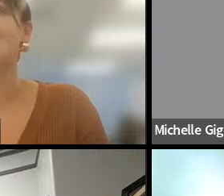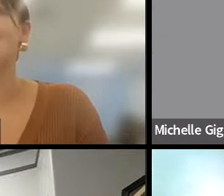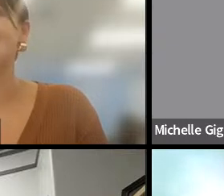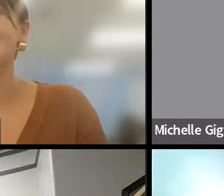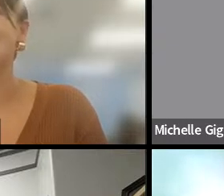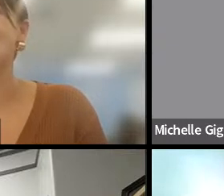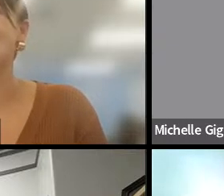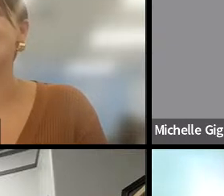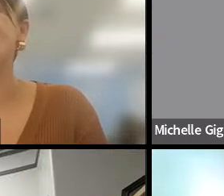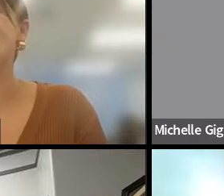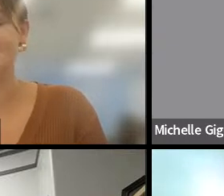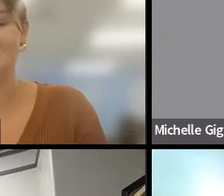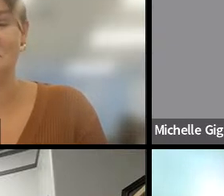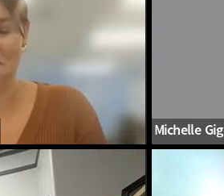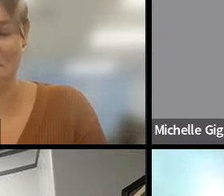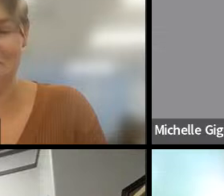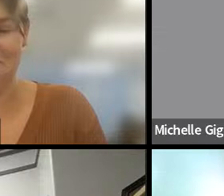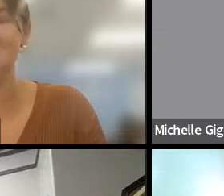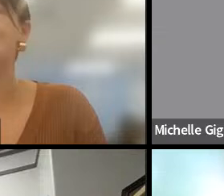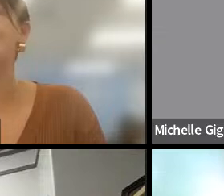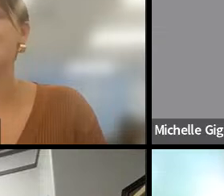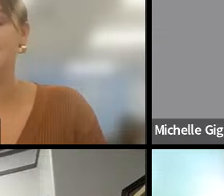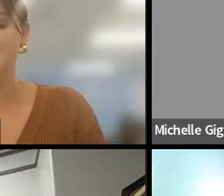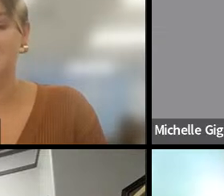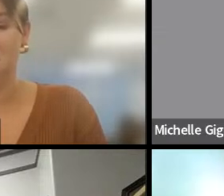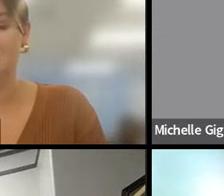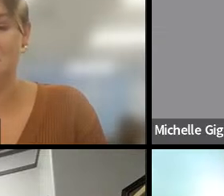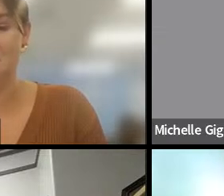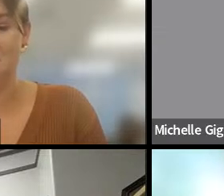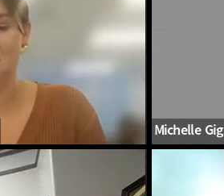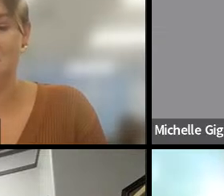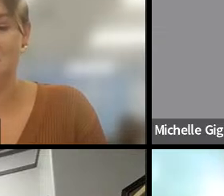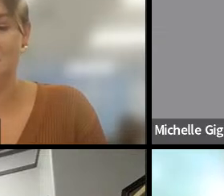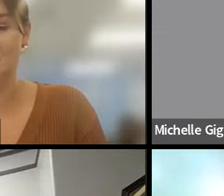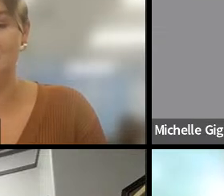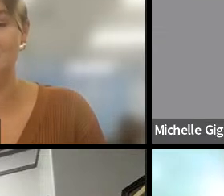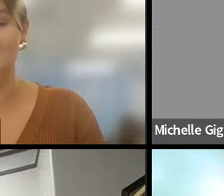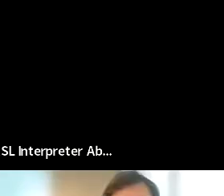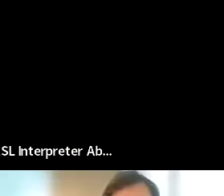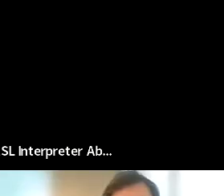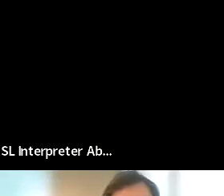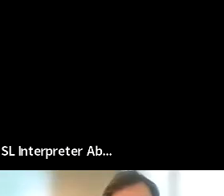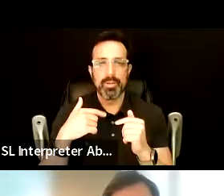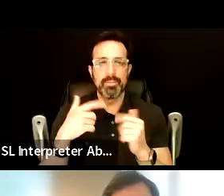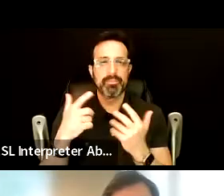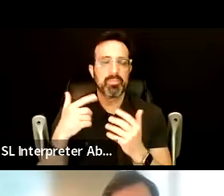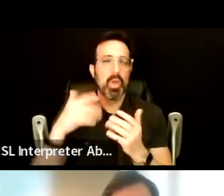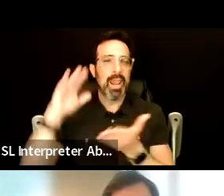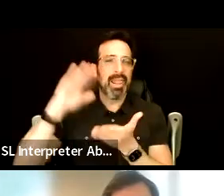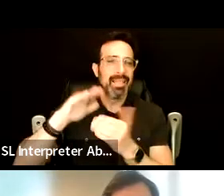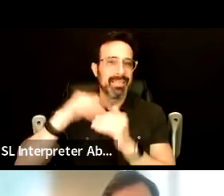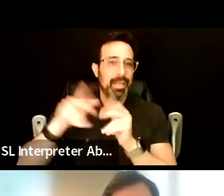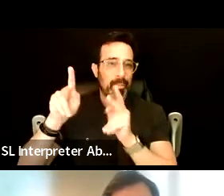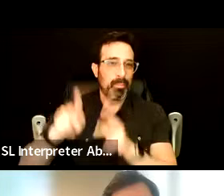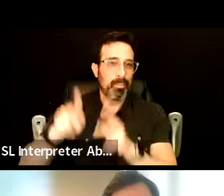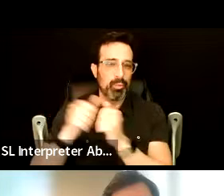item. Okay, we could go on, but I'll leave it at that.